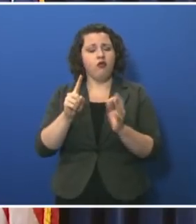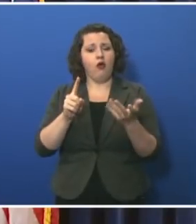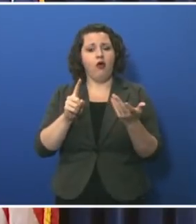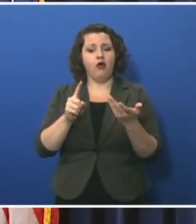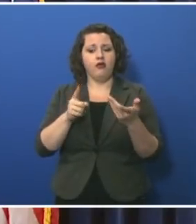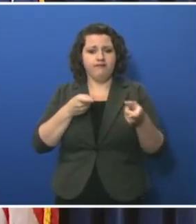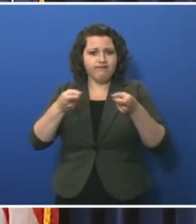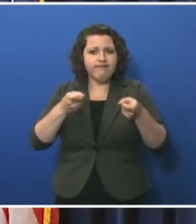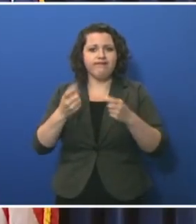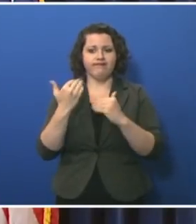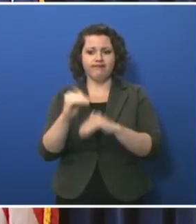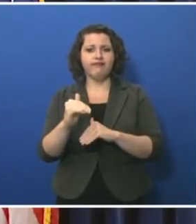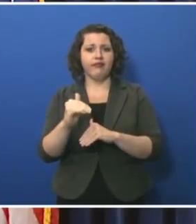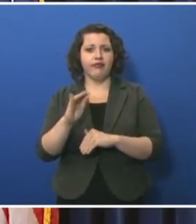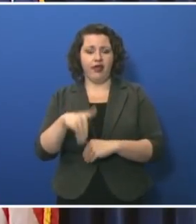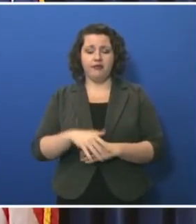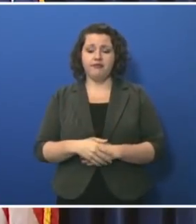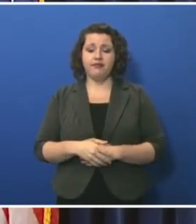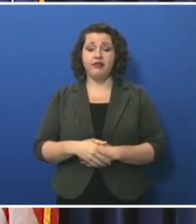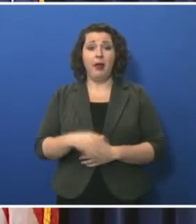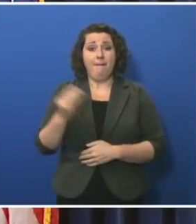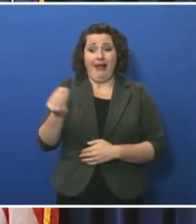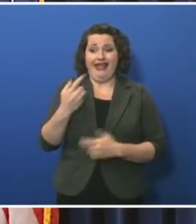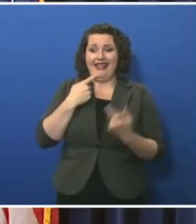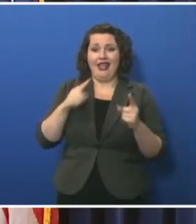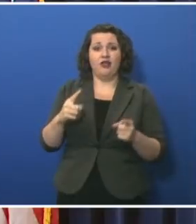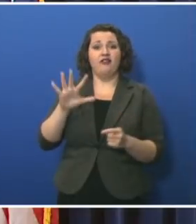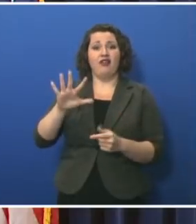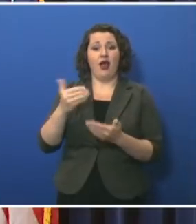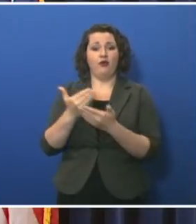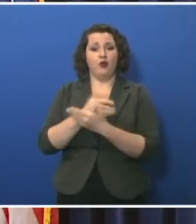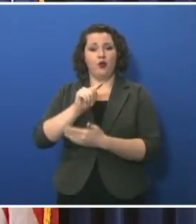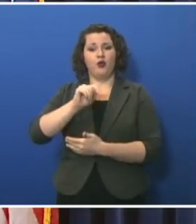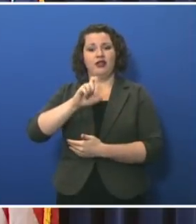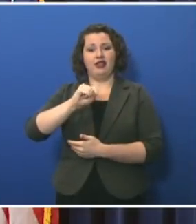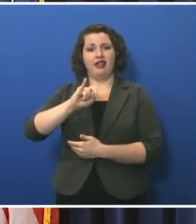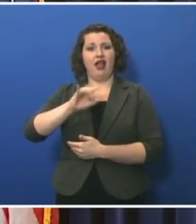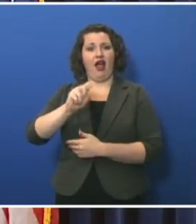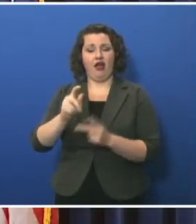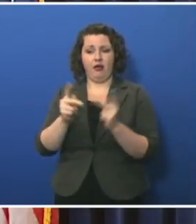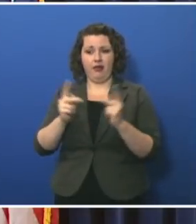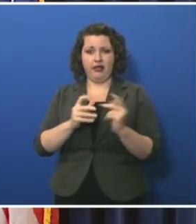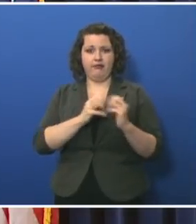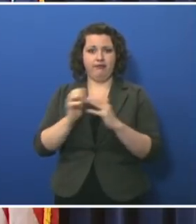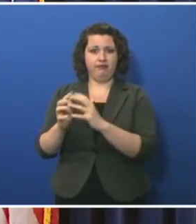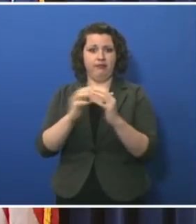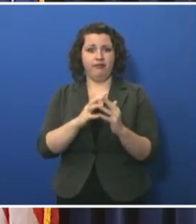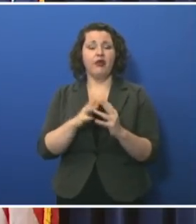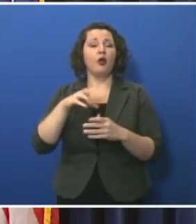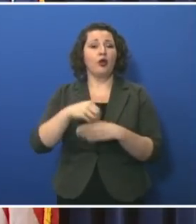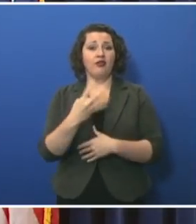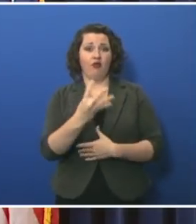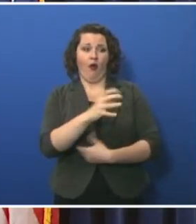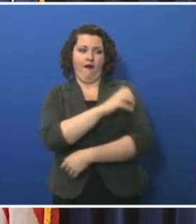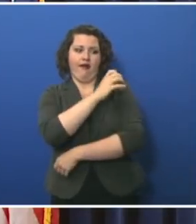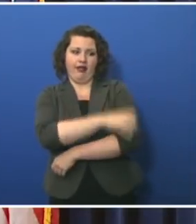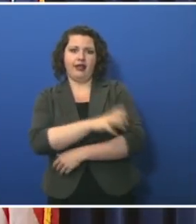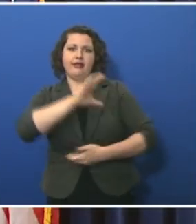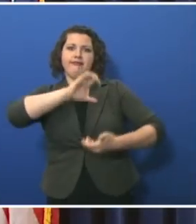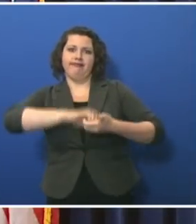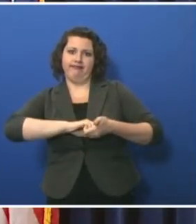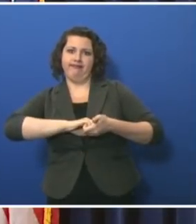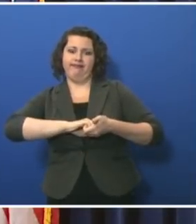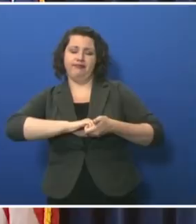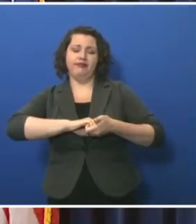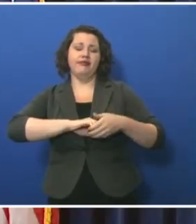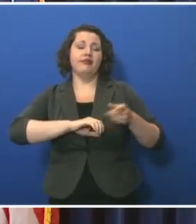contain. On Monday, we announced 5 new Test Iowa sites, including 4 clinic sites that are